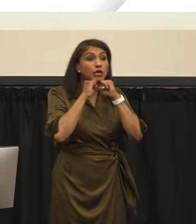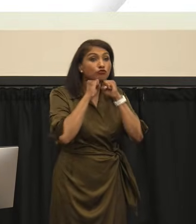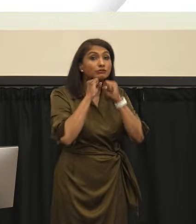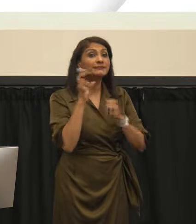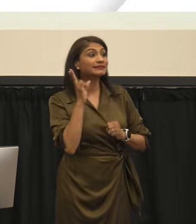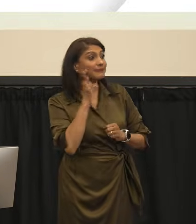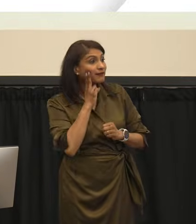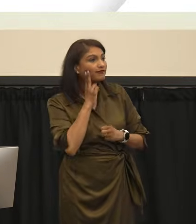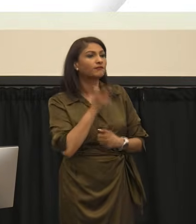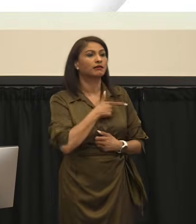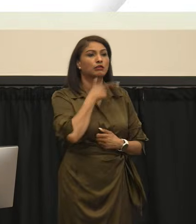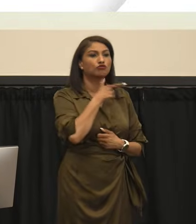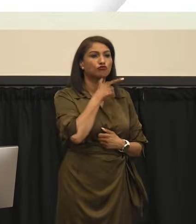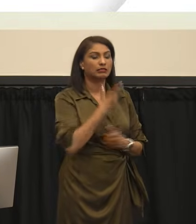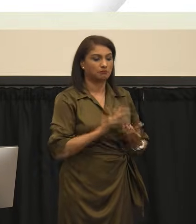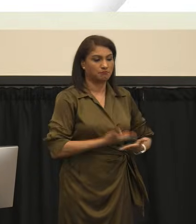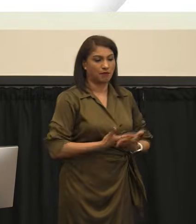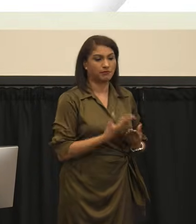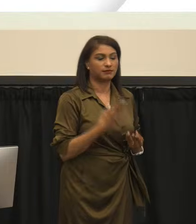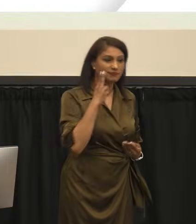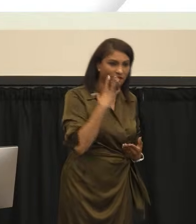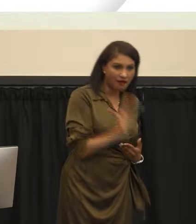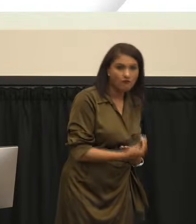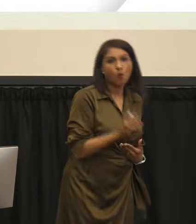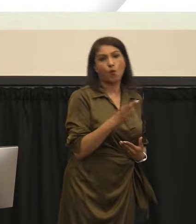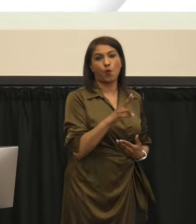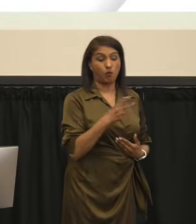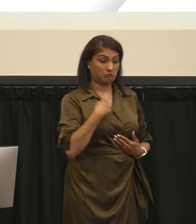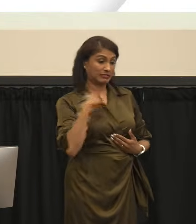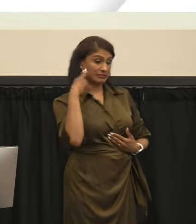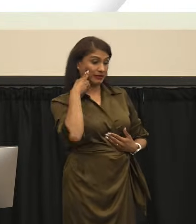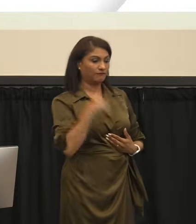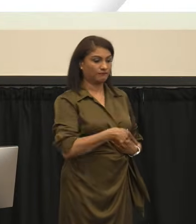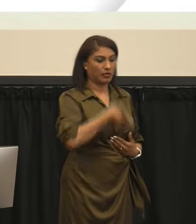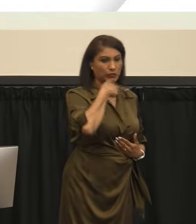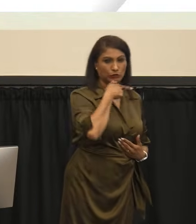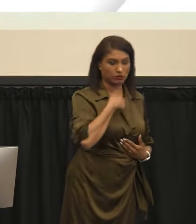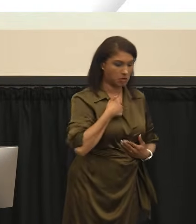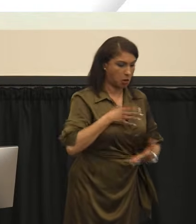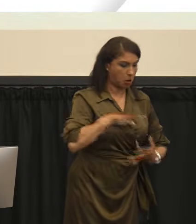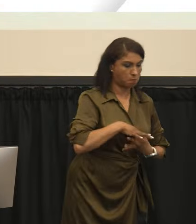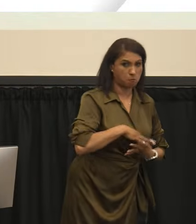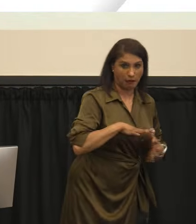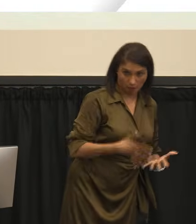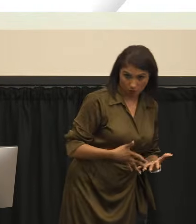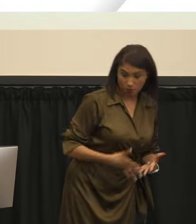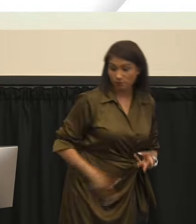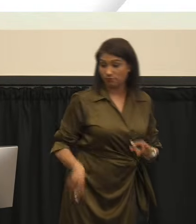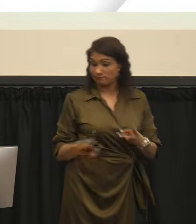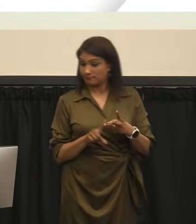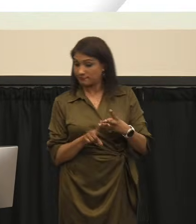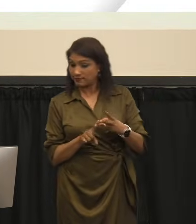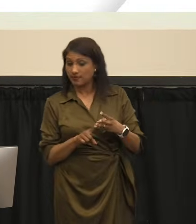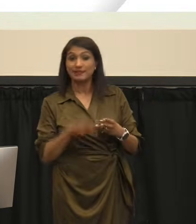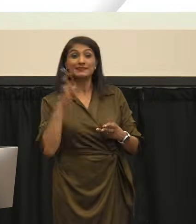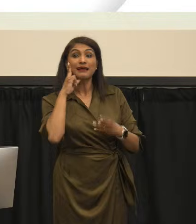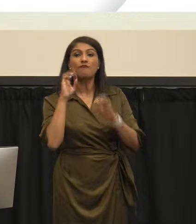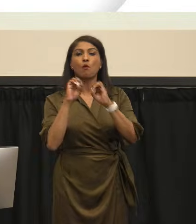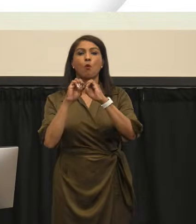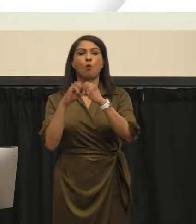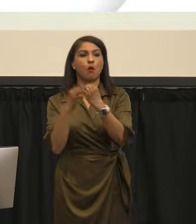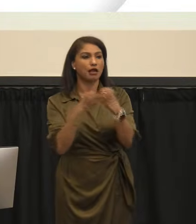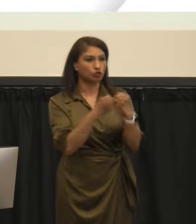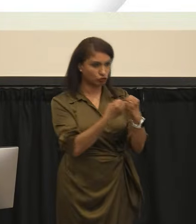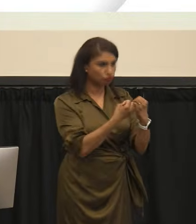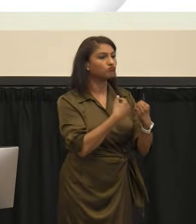So I've interviewed a couple of deaf community members, as well as parents who have deaf children, hearing parents and their